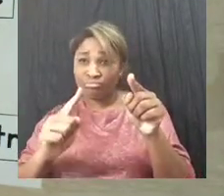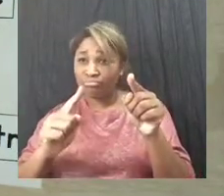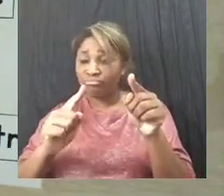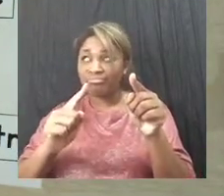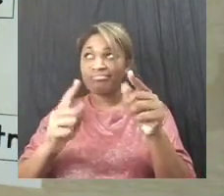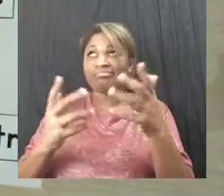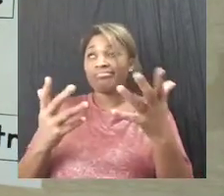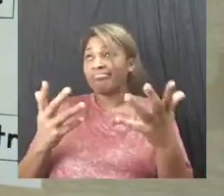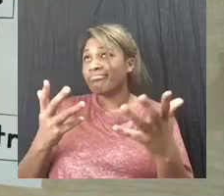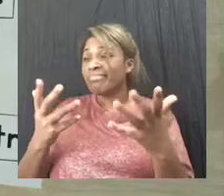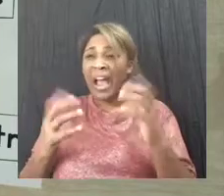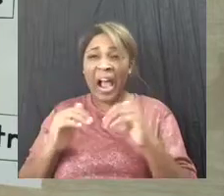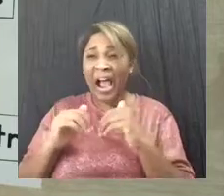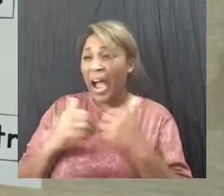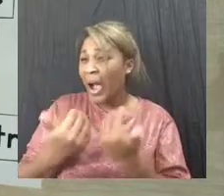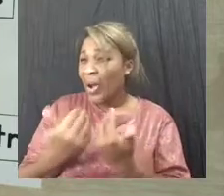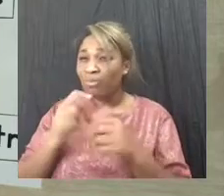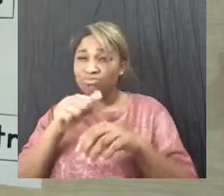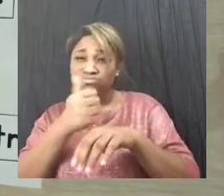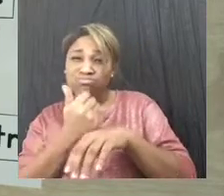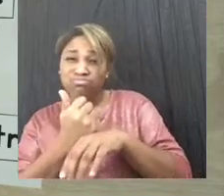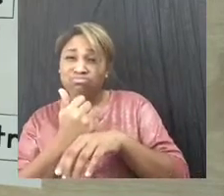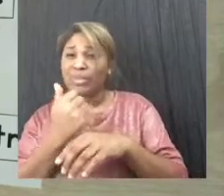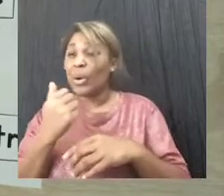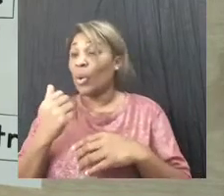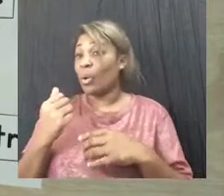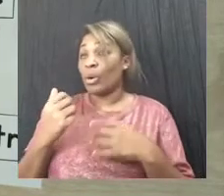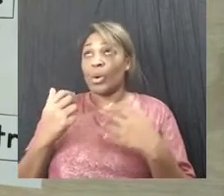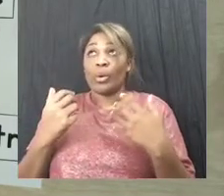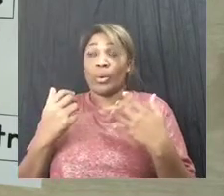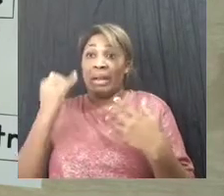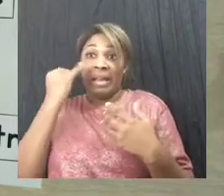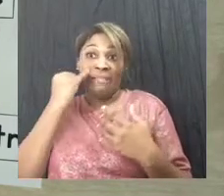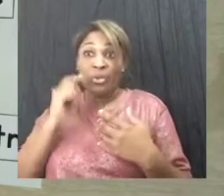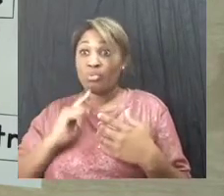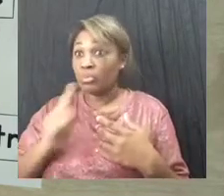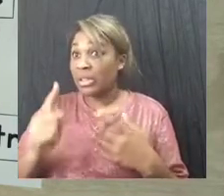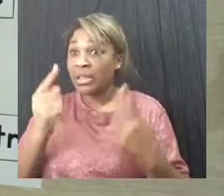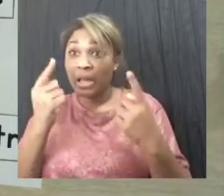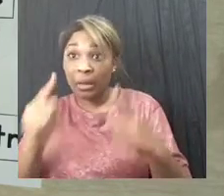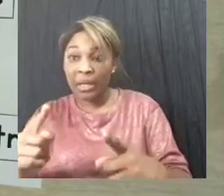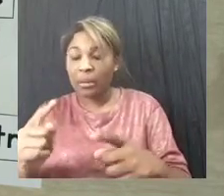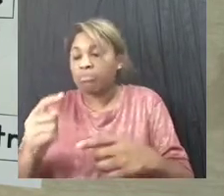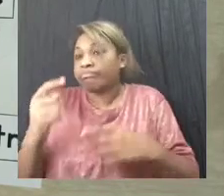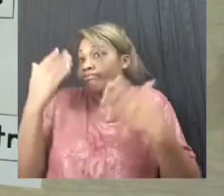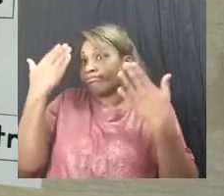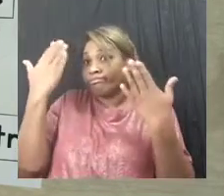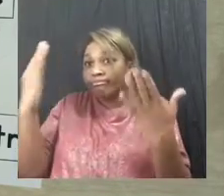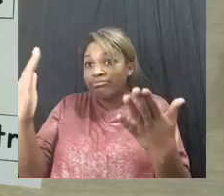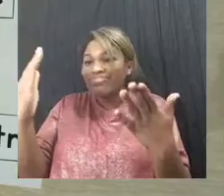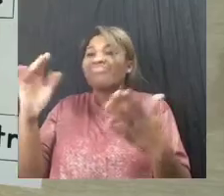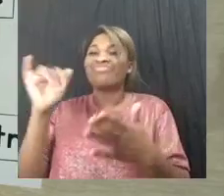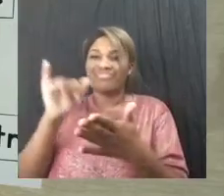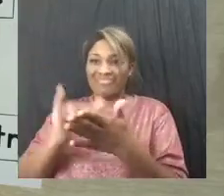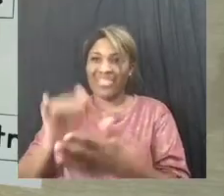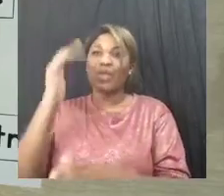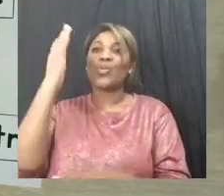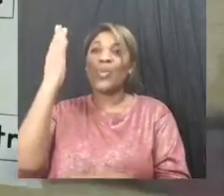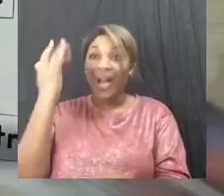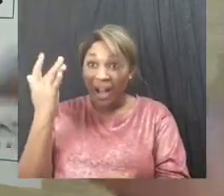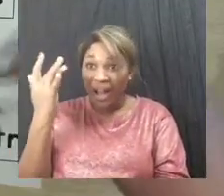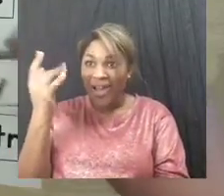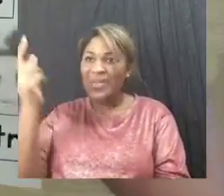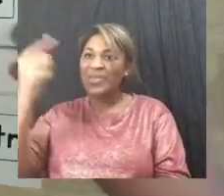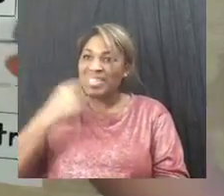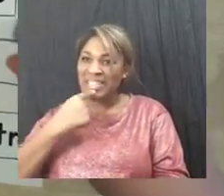exactly how this happened. We're not sure that it happened. And so that is why we